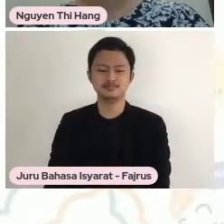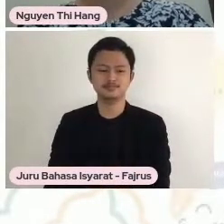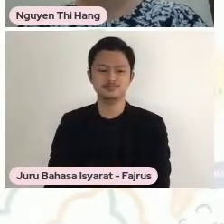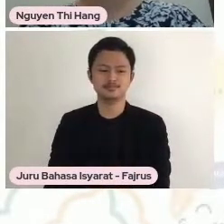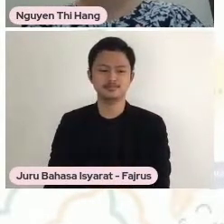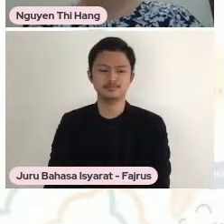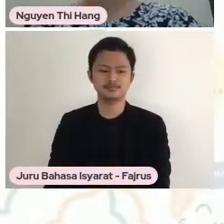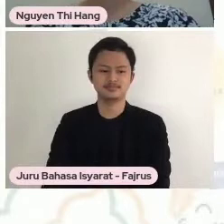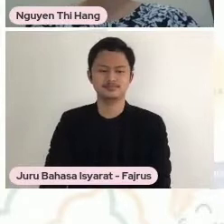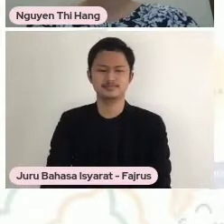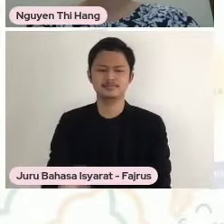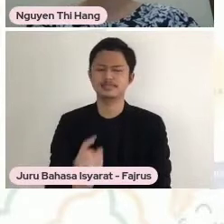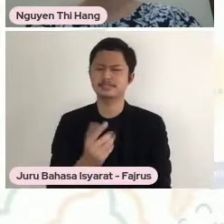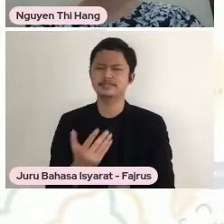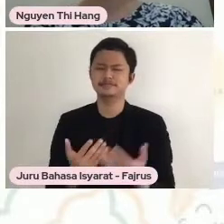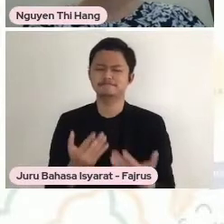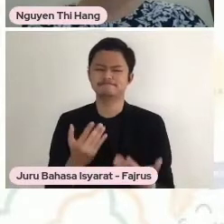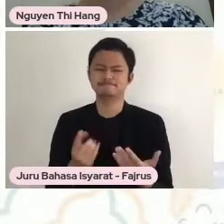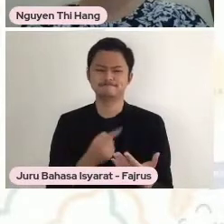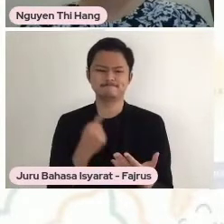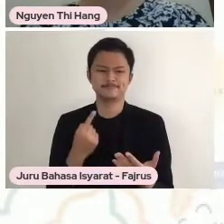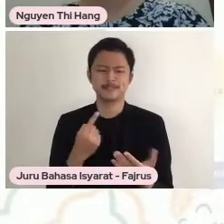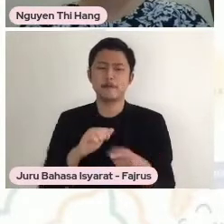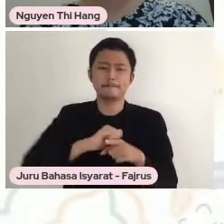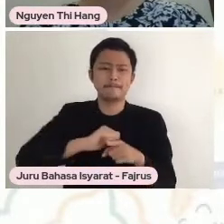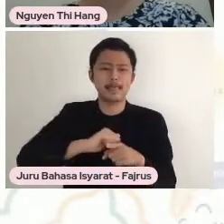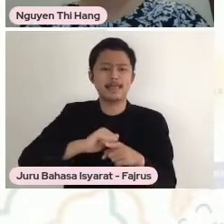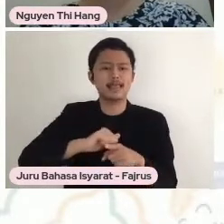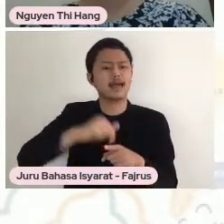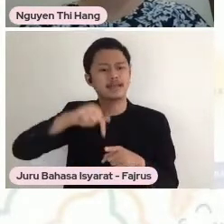We did the workshop